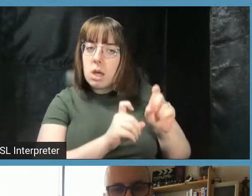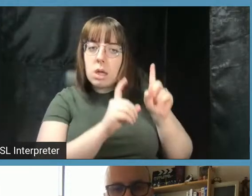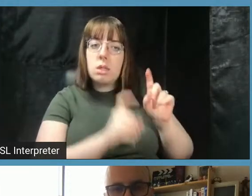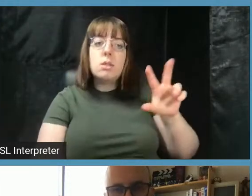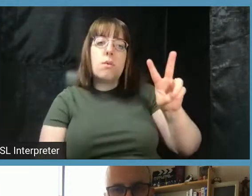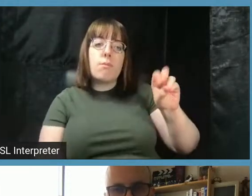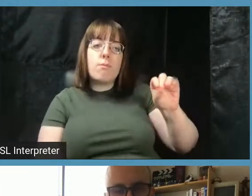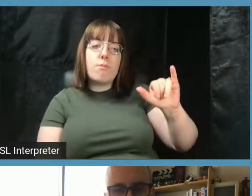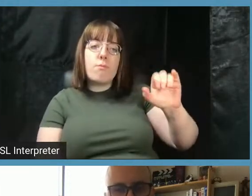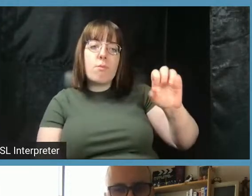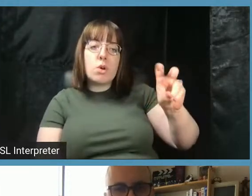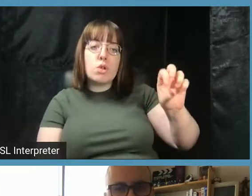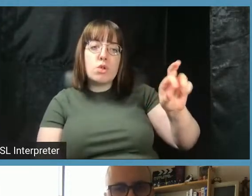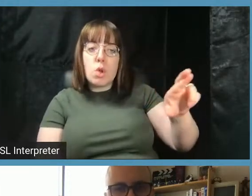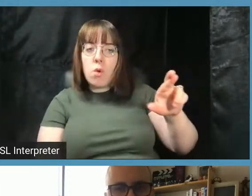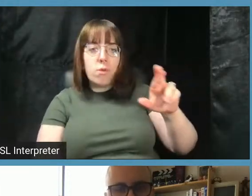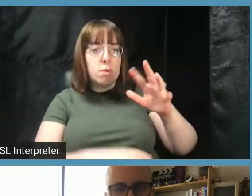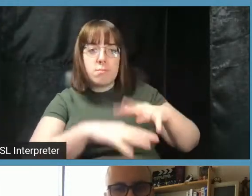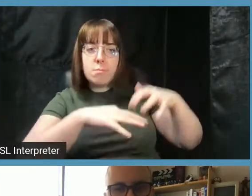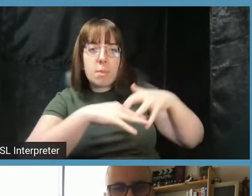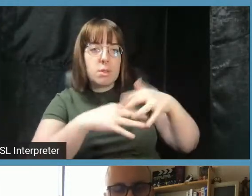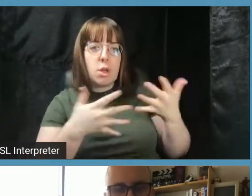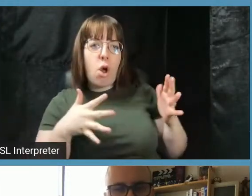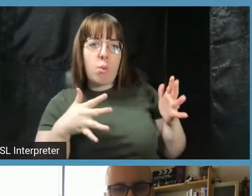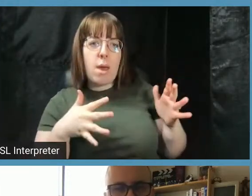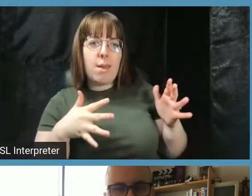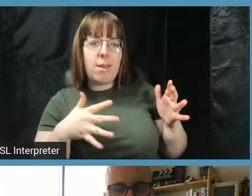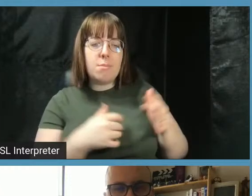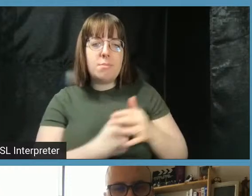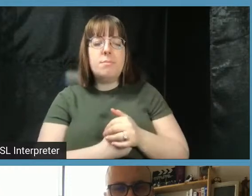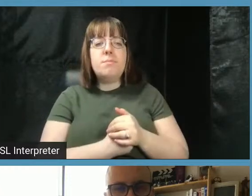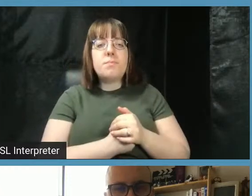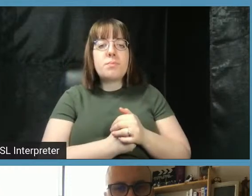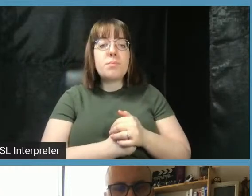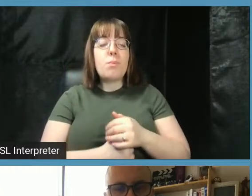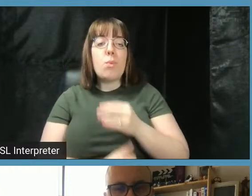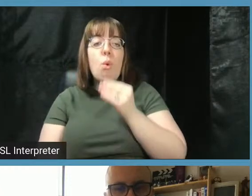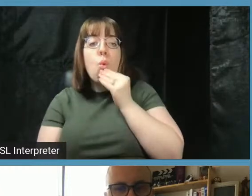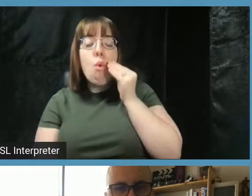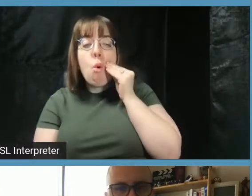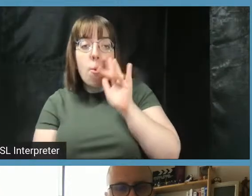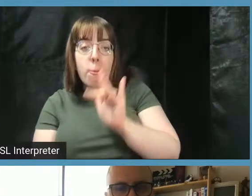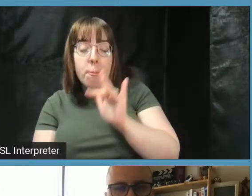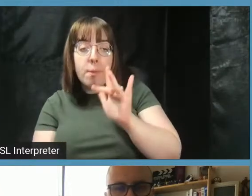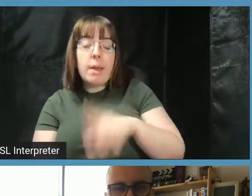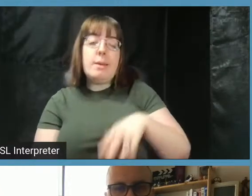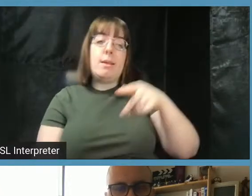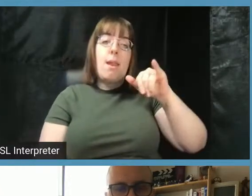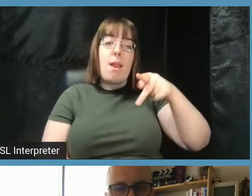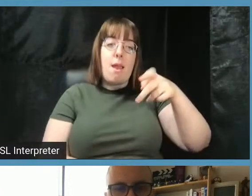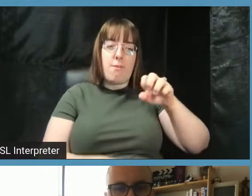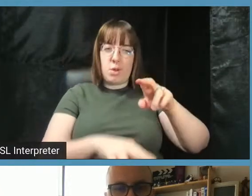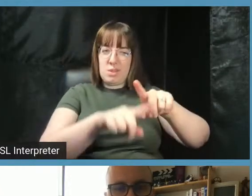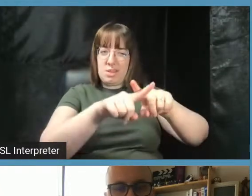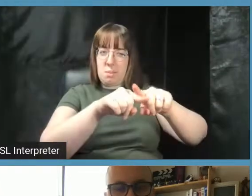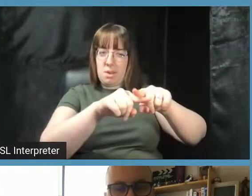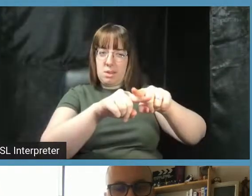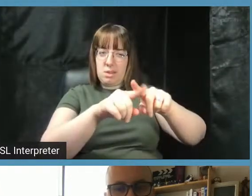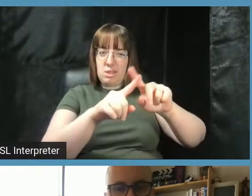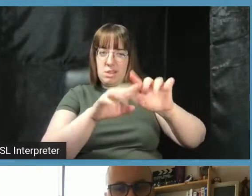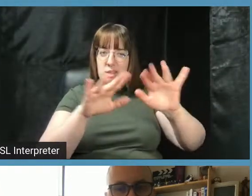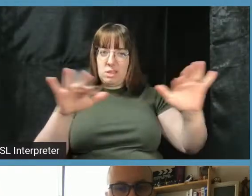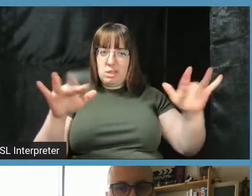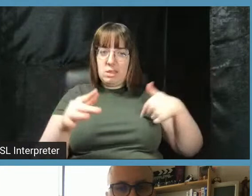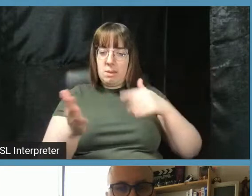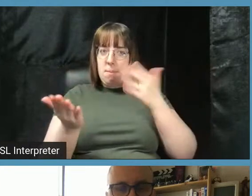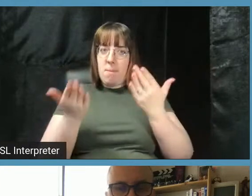it on. You can assign it to triple click of your power or home button, depending on the kind of iPhone or iPad you have. And that way you can turn it